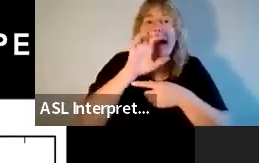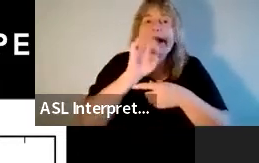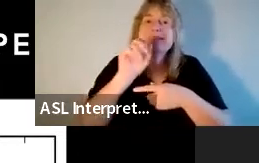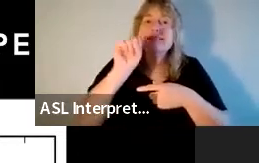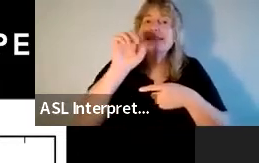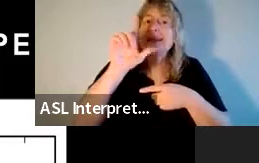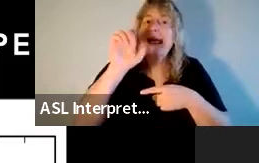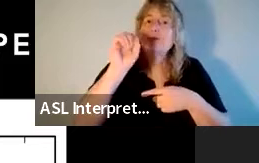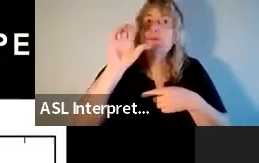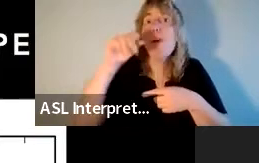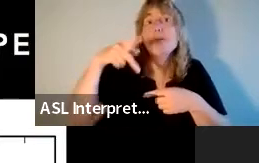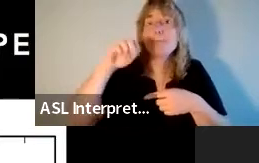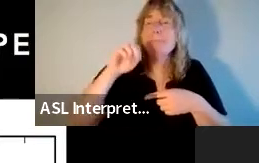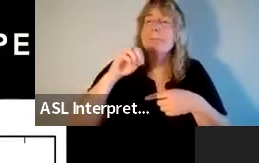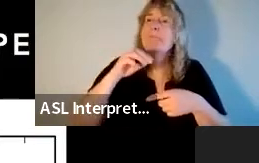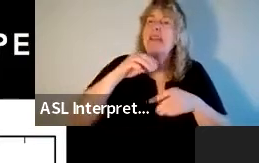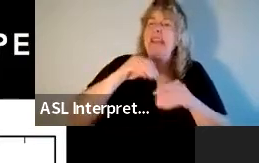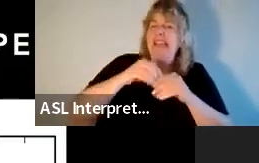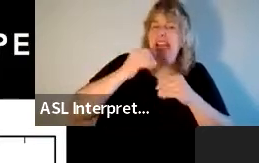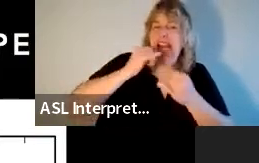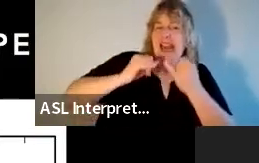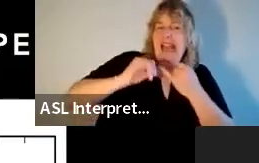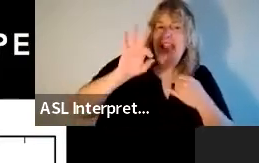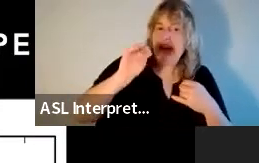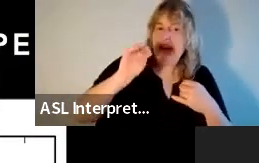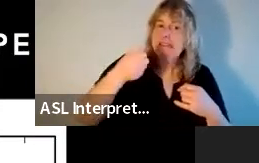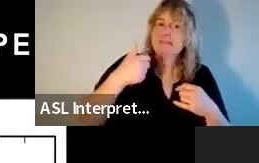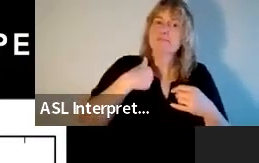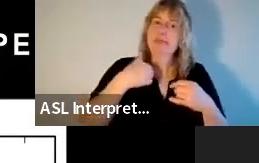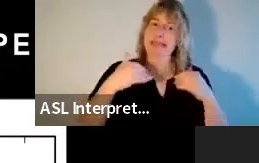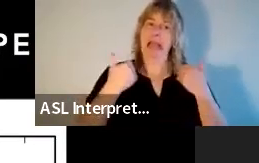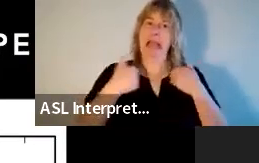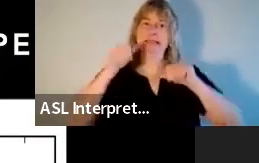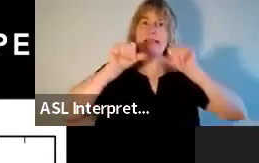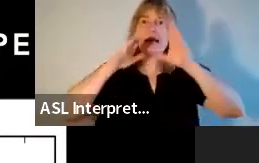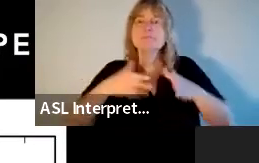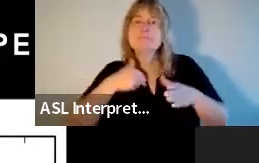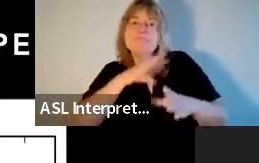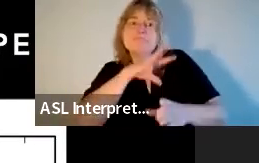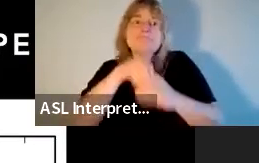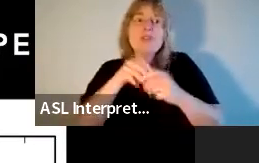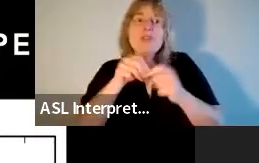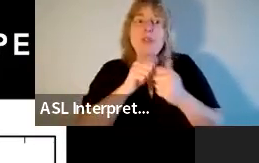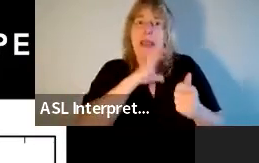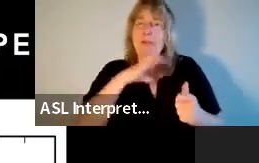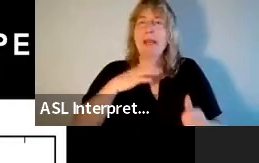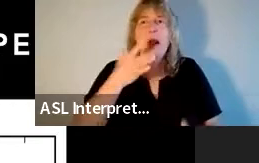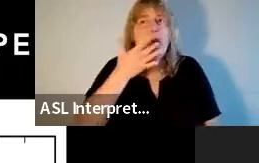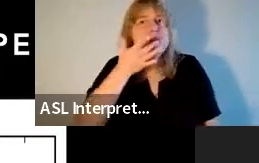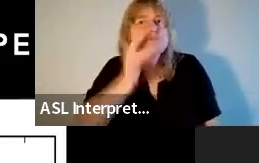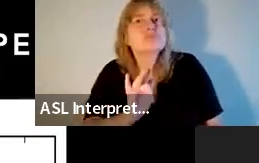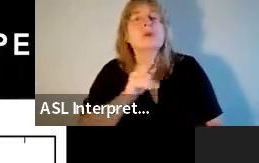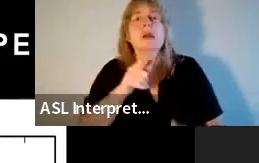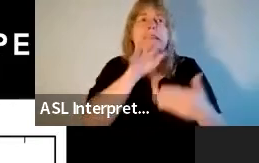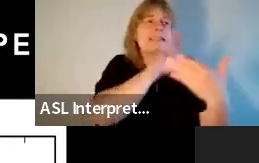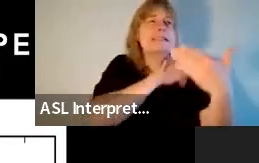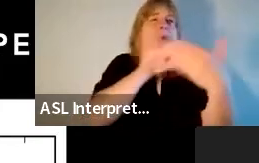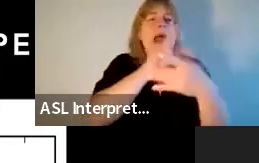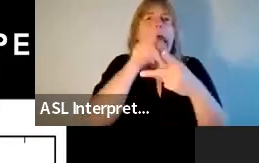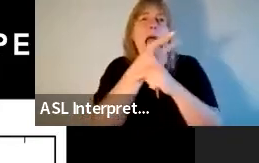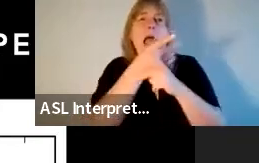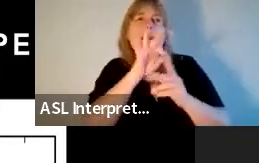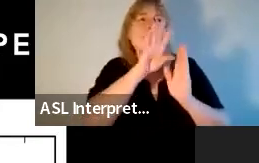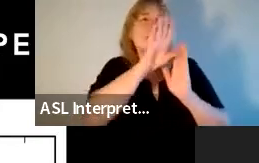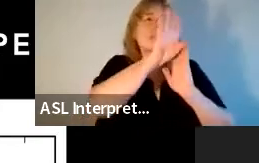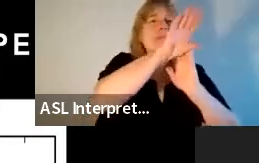to be involved in a committee that was studying the kinds of cameras and spectrographs that should be on this